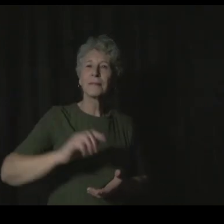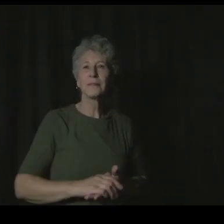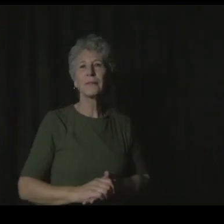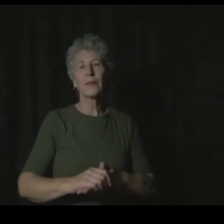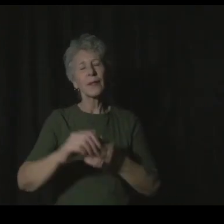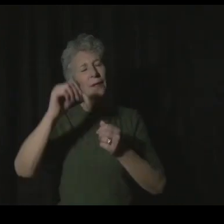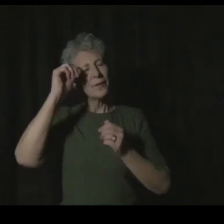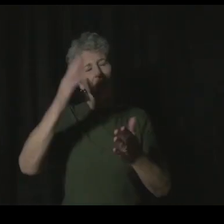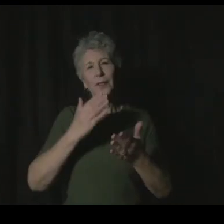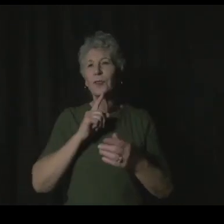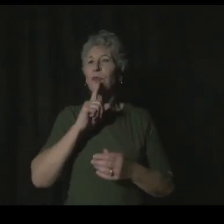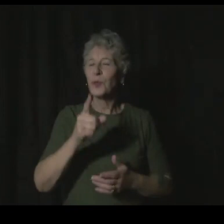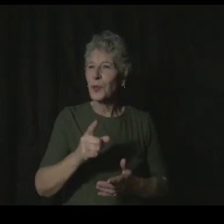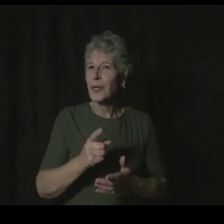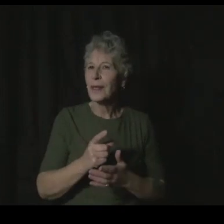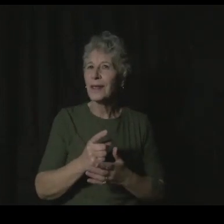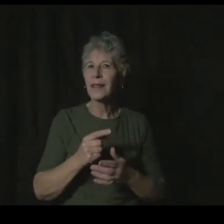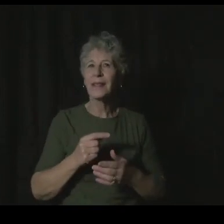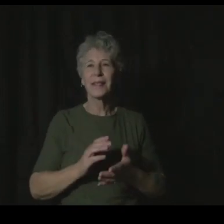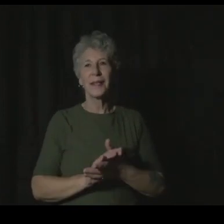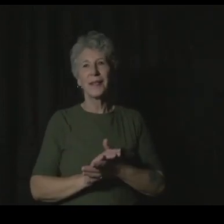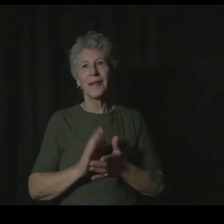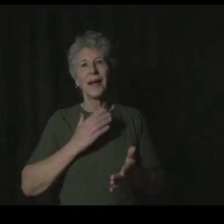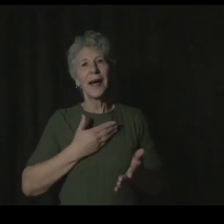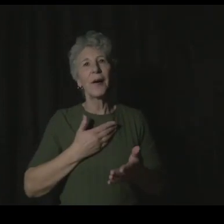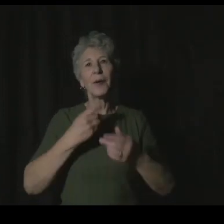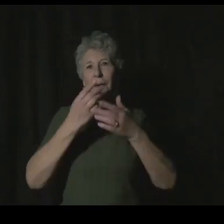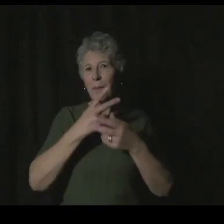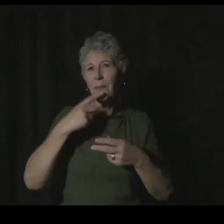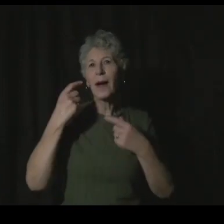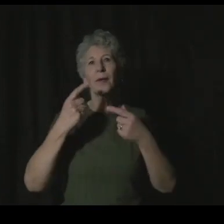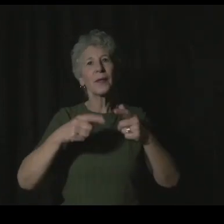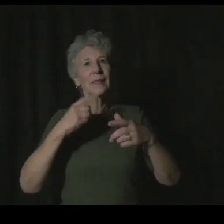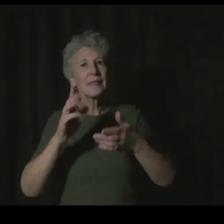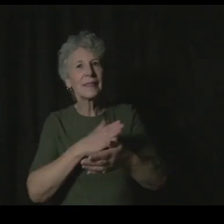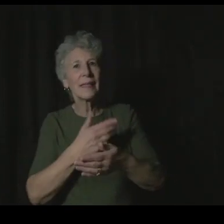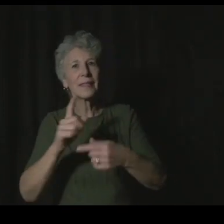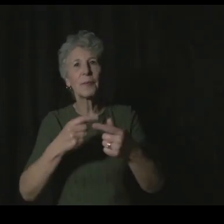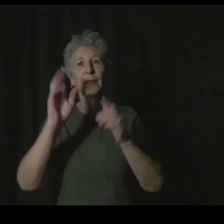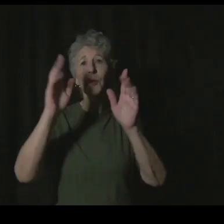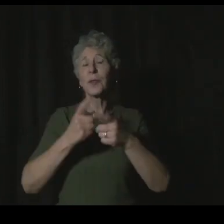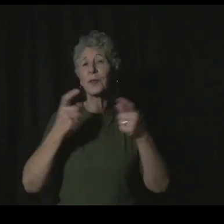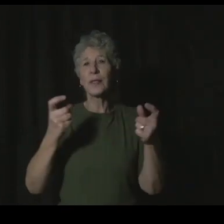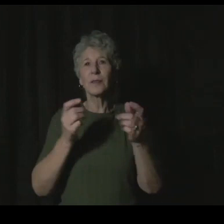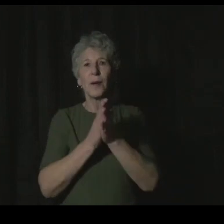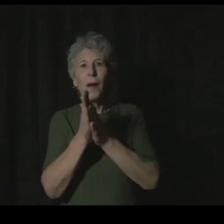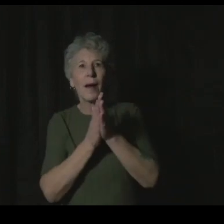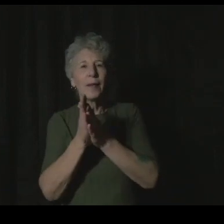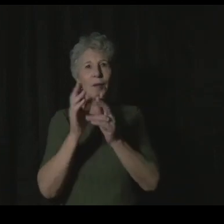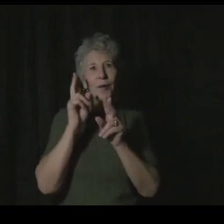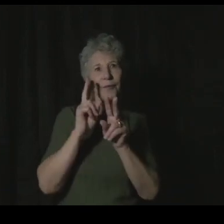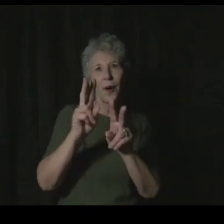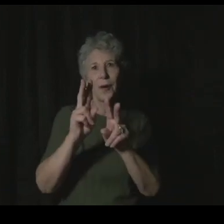Father, truly is appropriate that the fruit of our lips at the end of this year would be singing of your greatness. And as we look forward to this year to come,